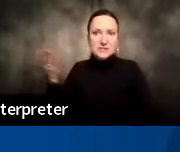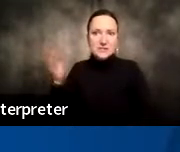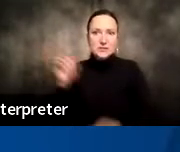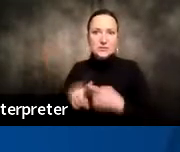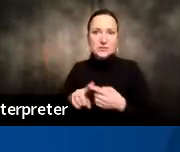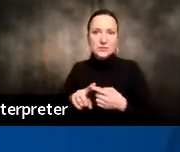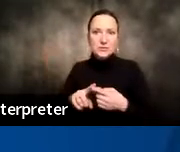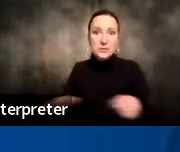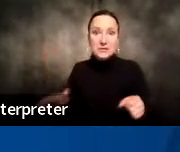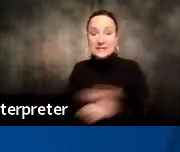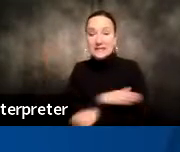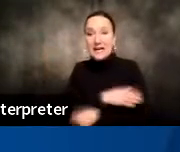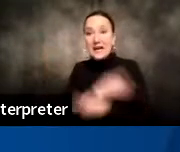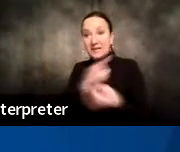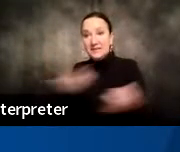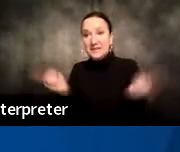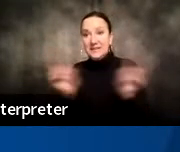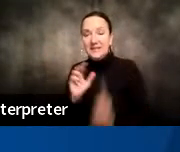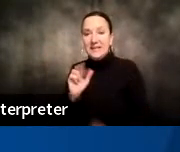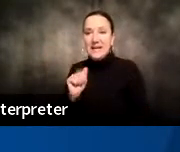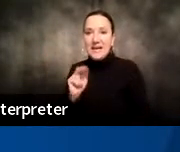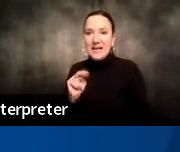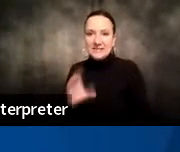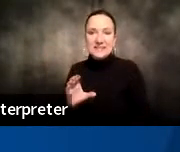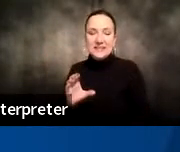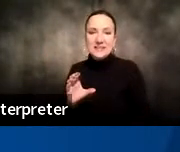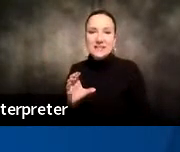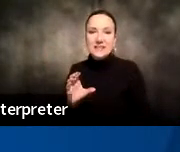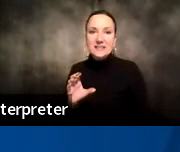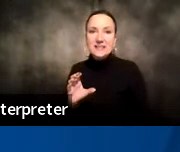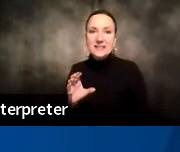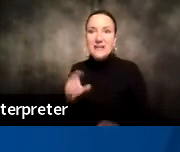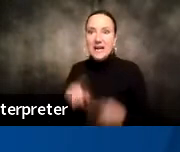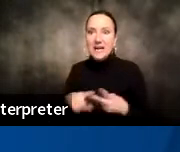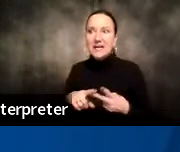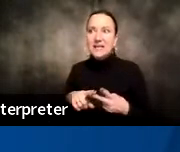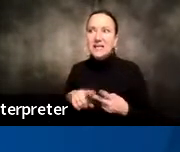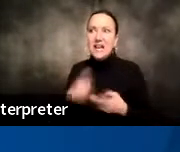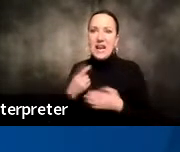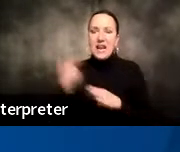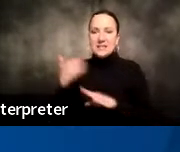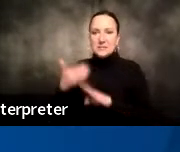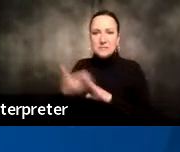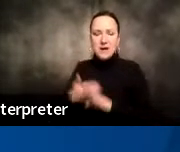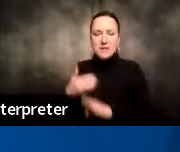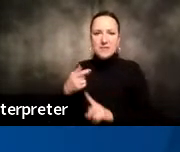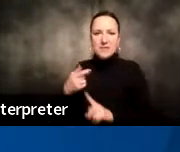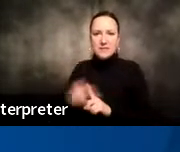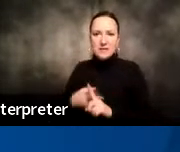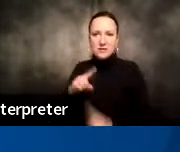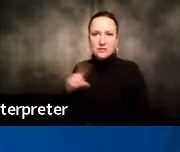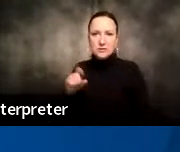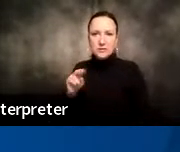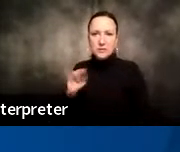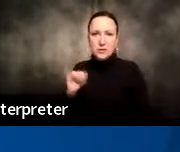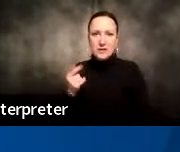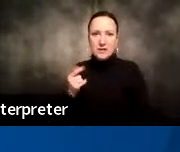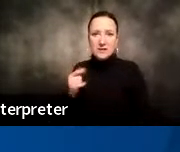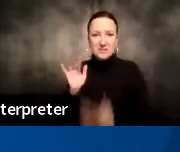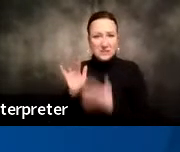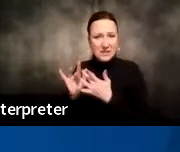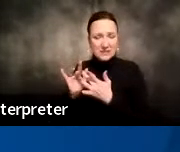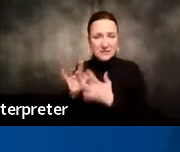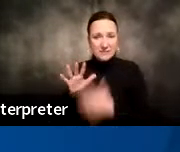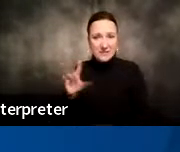to the entire ANC. We were in front of the zoning committee last month. So you've done outreach with 5D prior